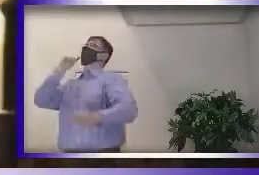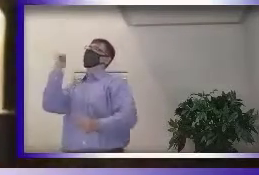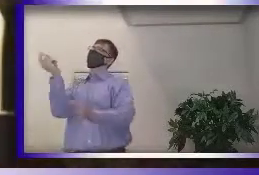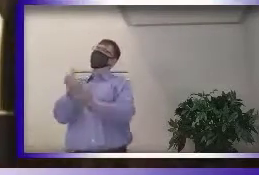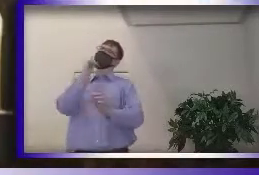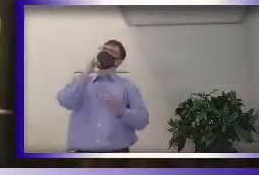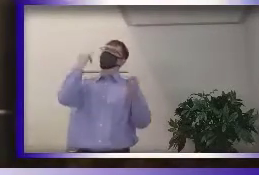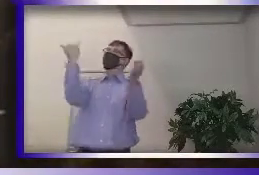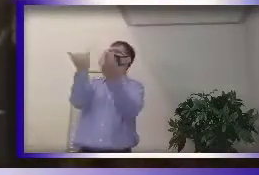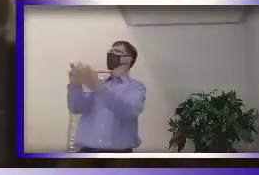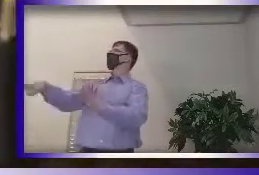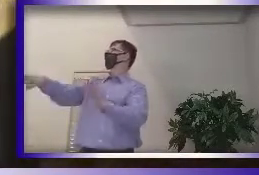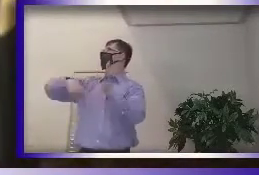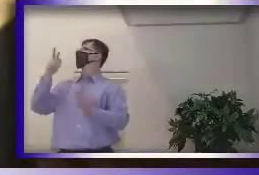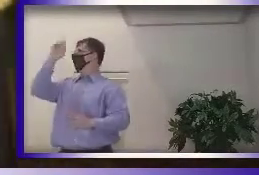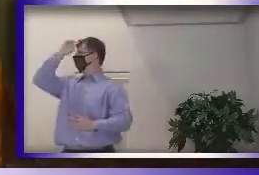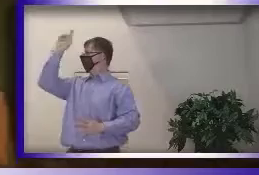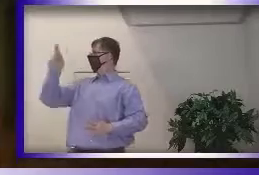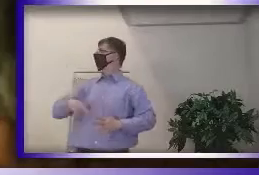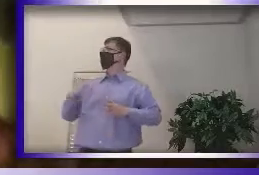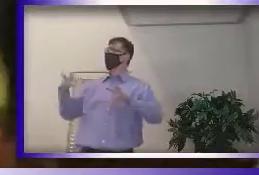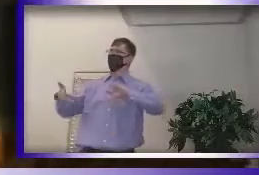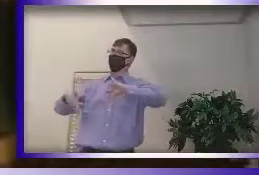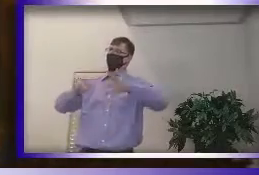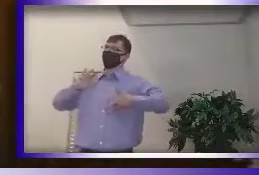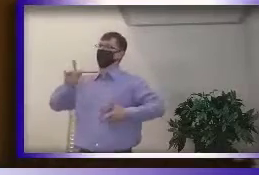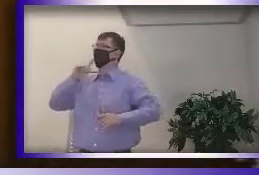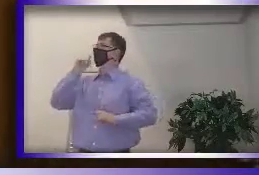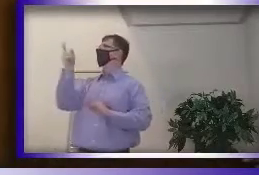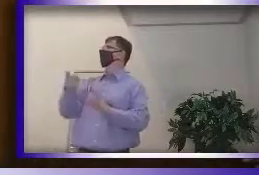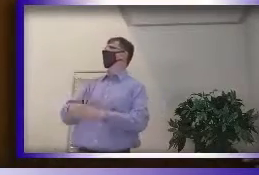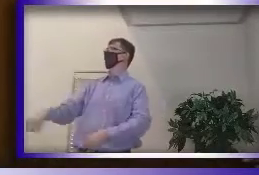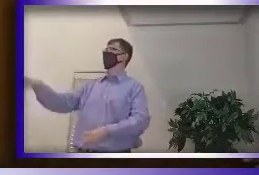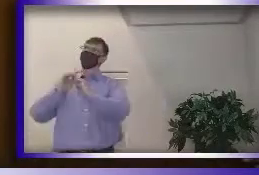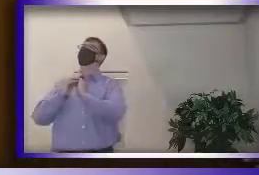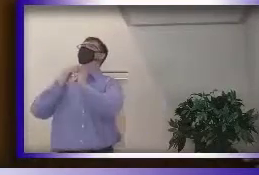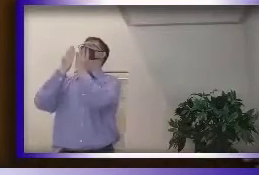why mysticism appeals to me. It runs in the family.